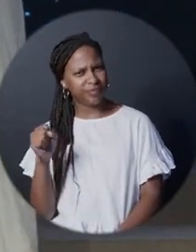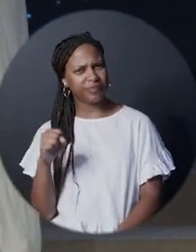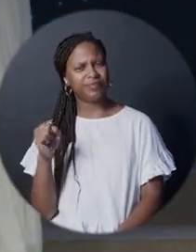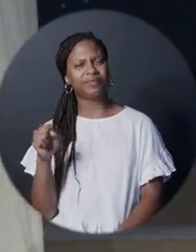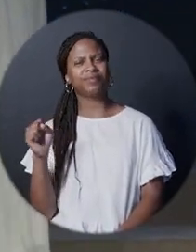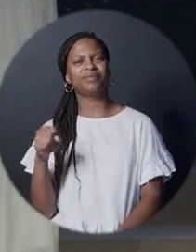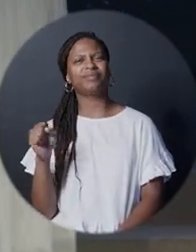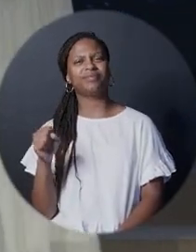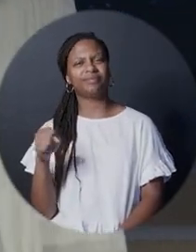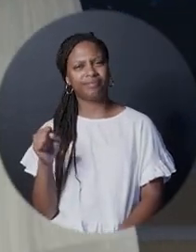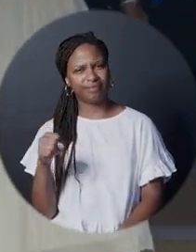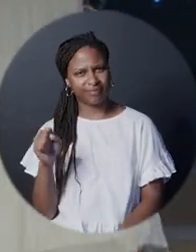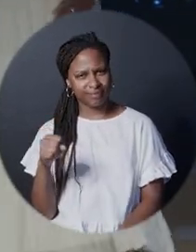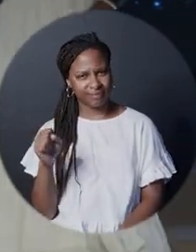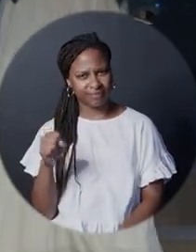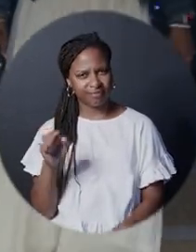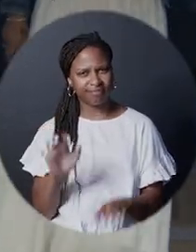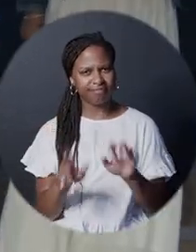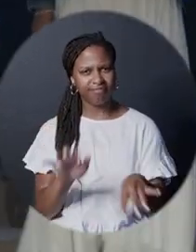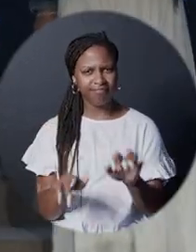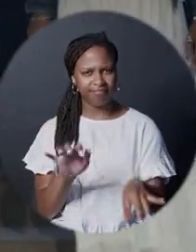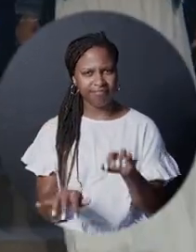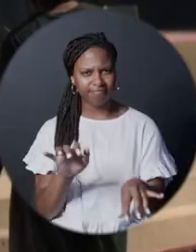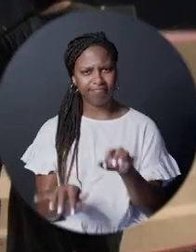Yeah. Oh yeah.